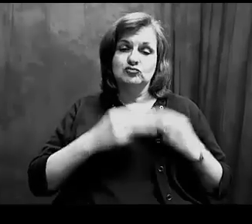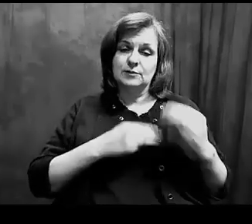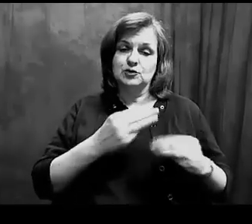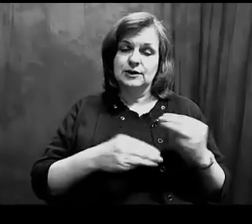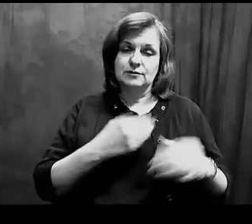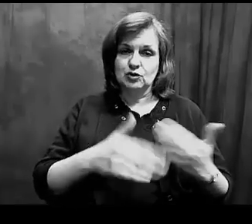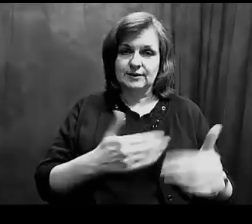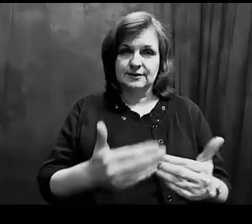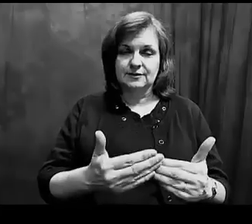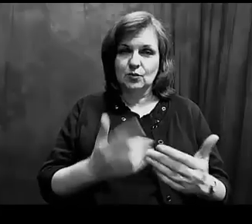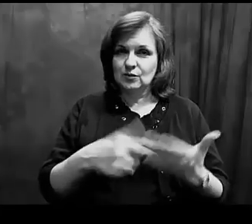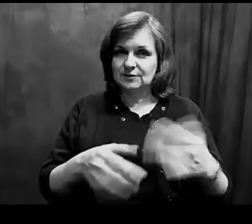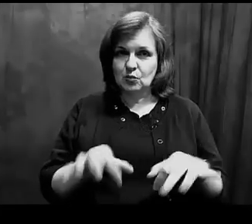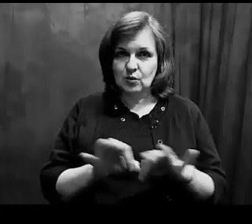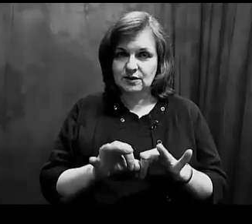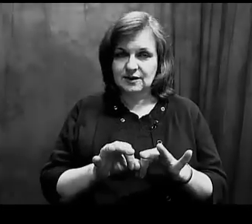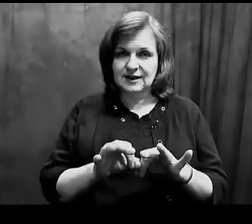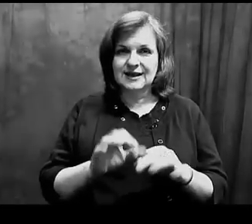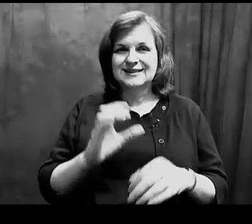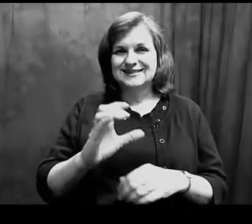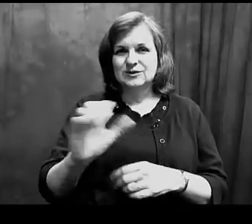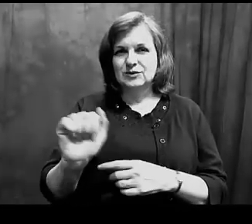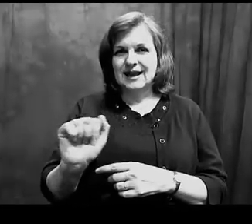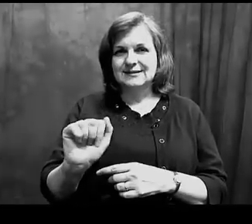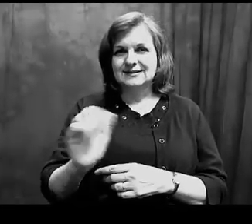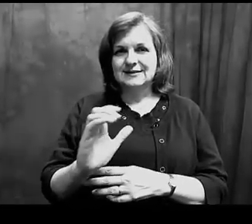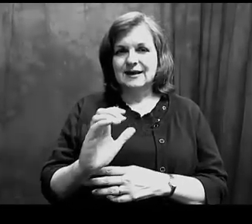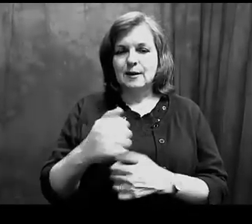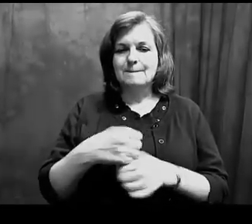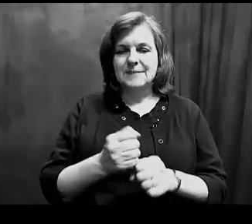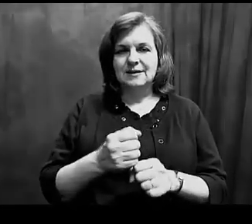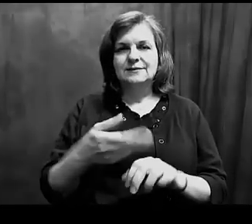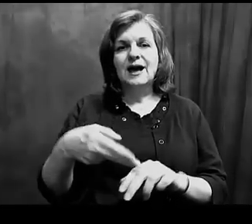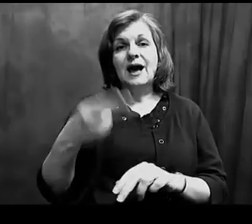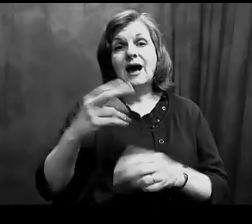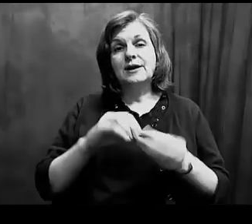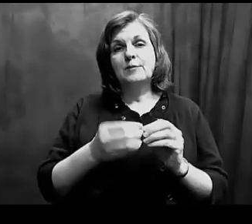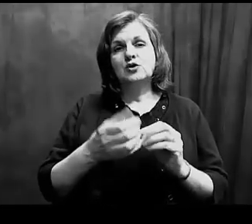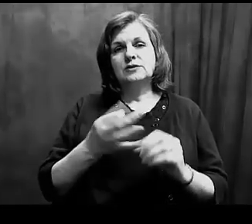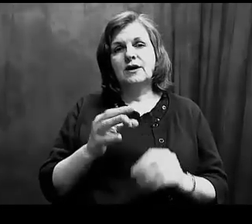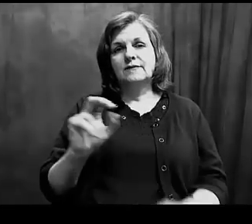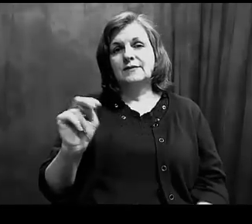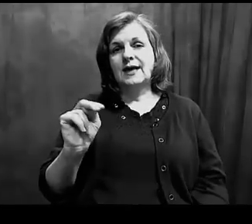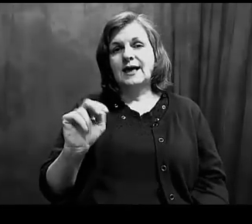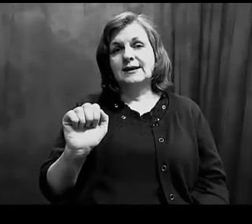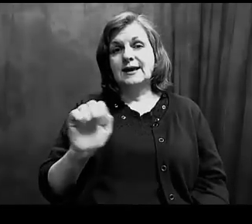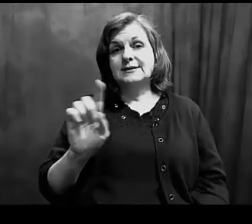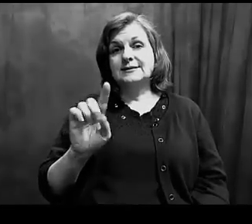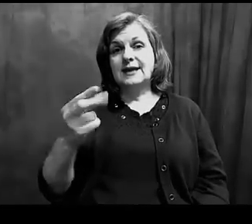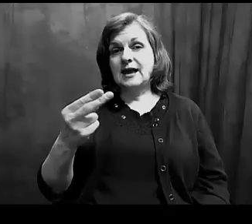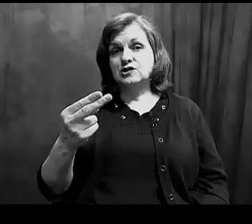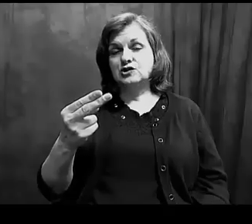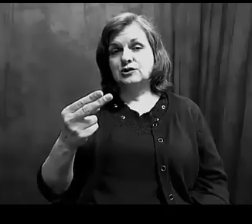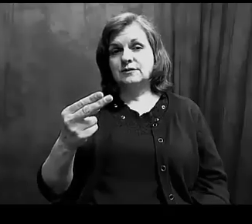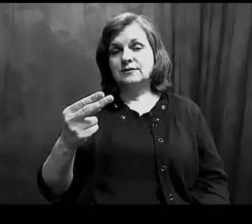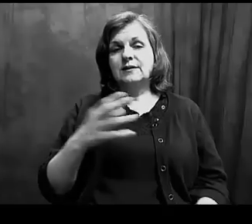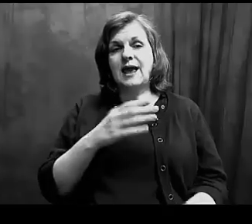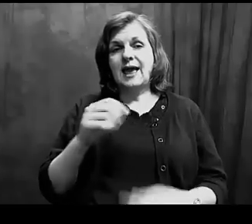cellular respiration process is the citric acid cycle makes very high numbers